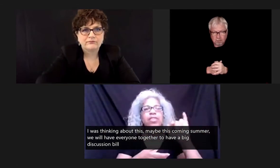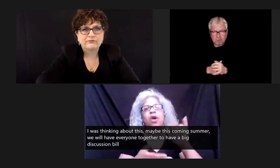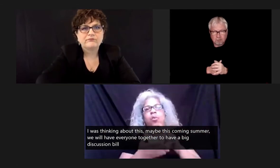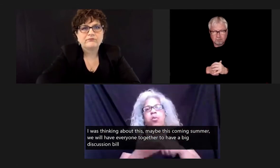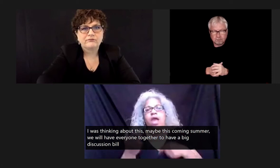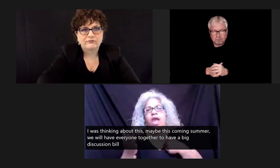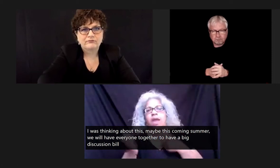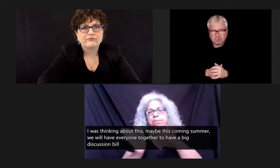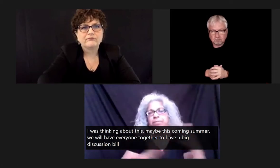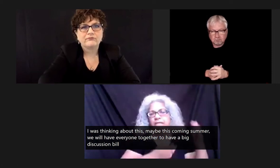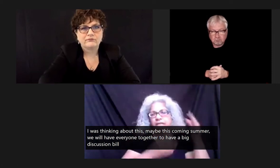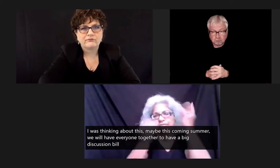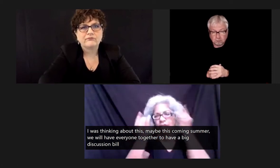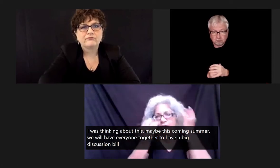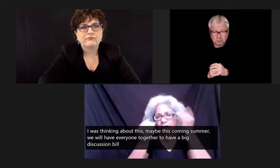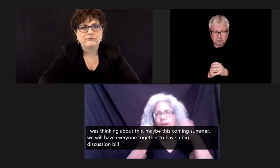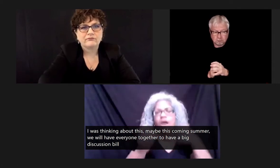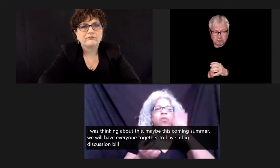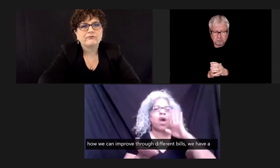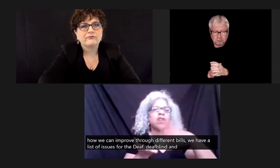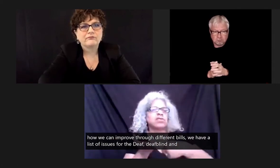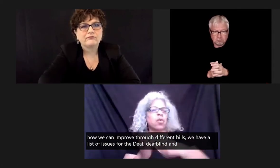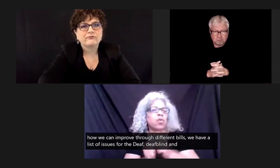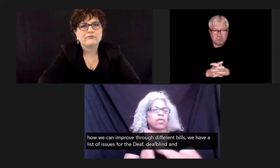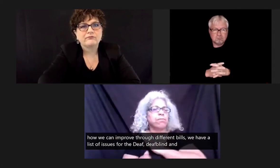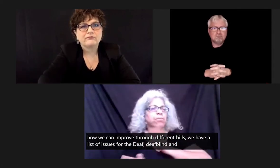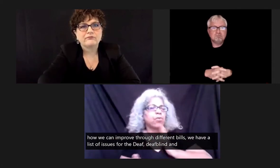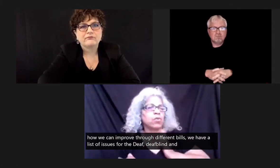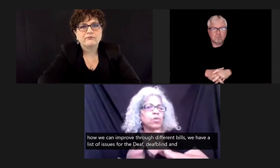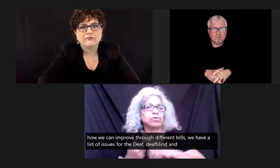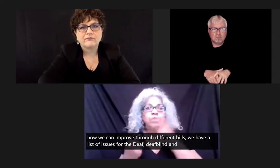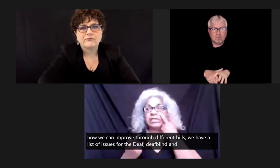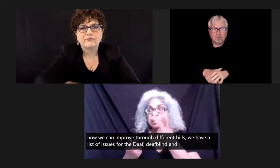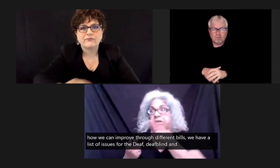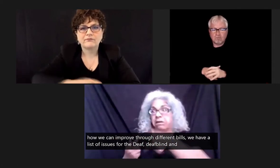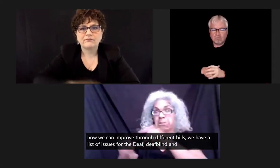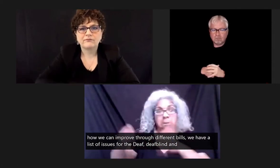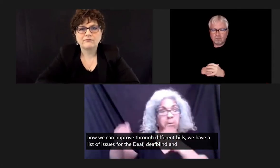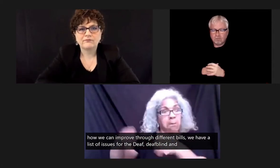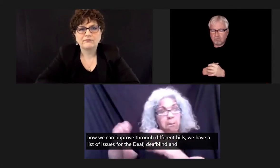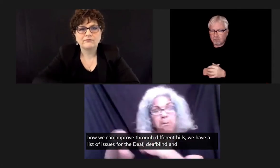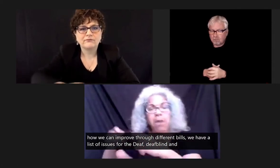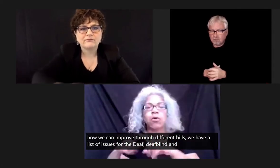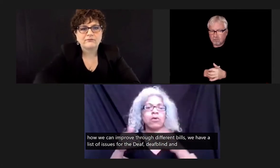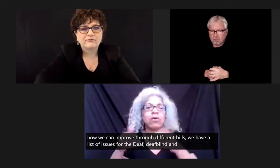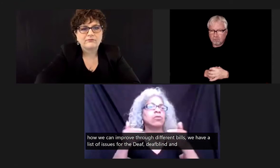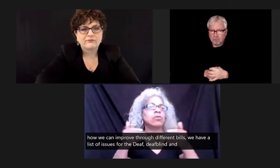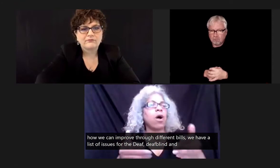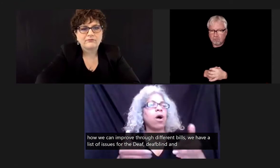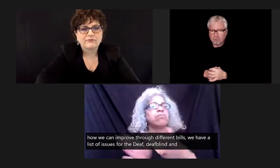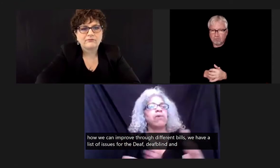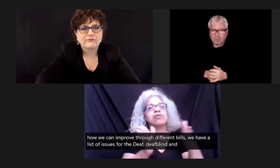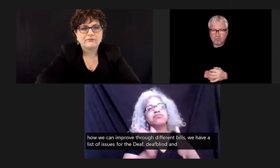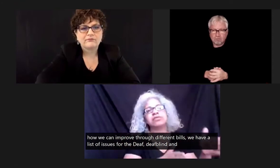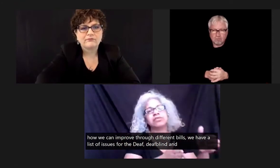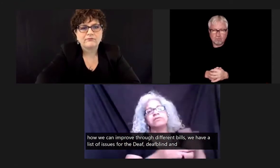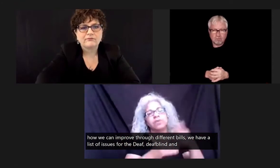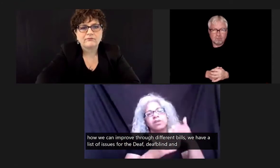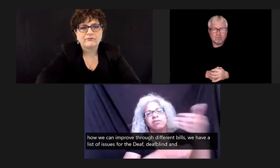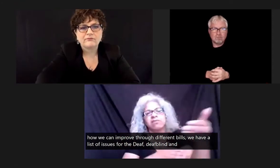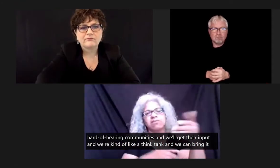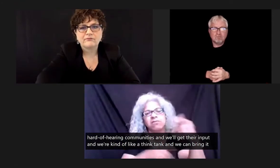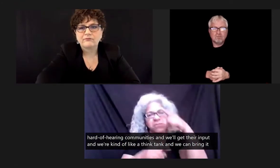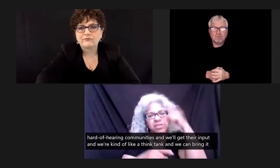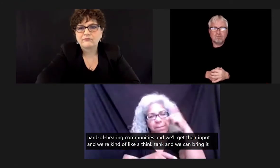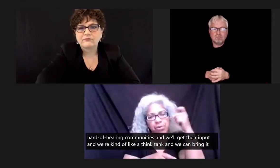of hearing communities, and we'll get their input, and we're kind of like a think tank, and we can bring it before the board and get some kind